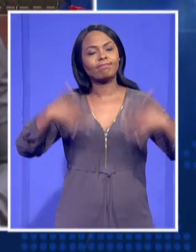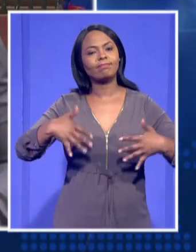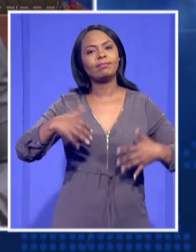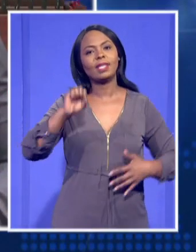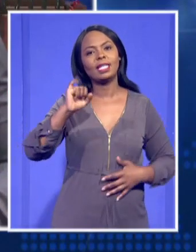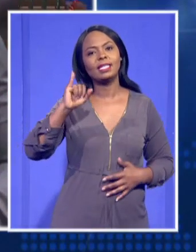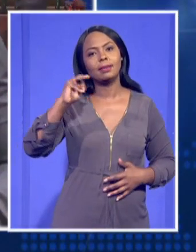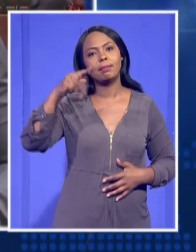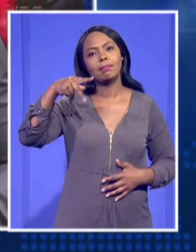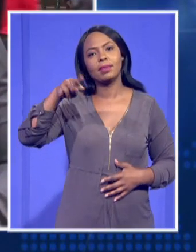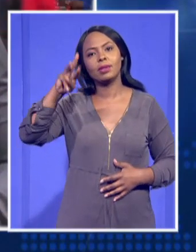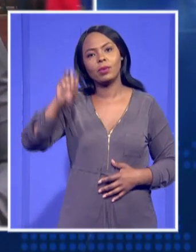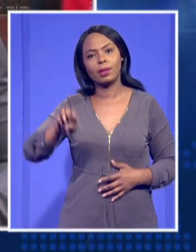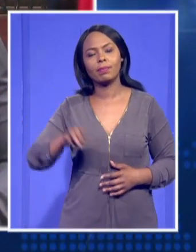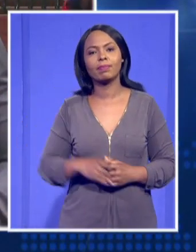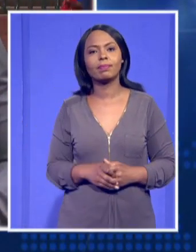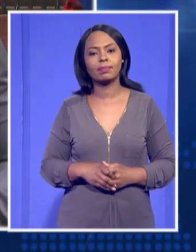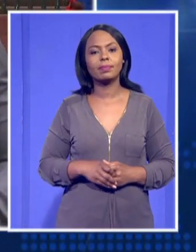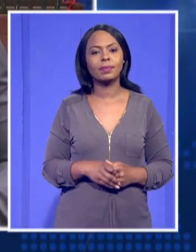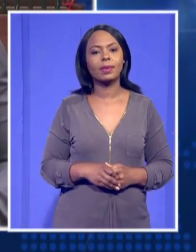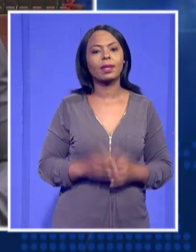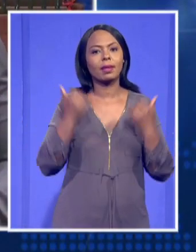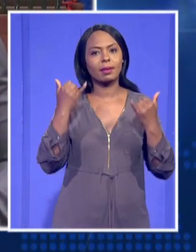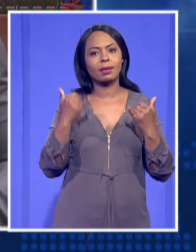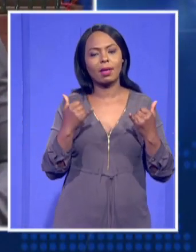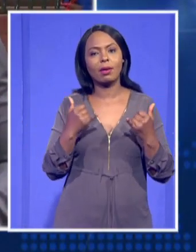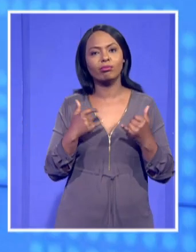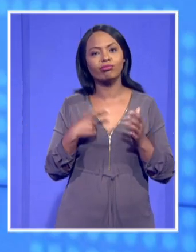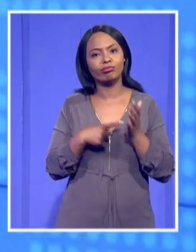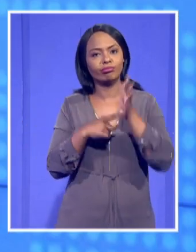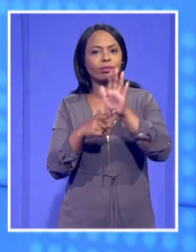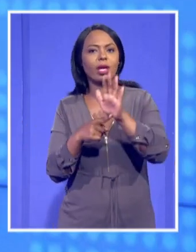of course, will endeavor to take you through to the court processes as soon as they begin.